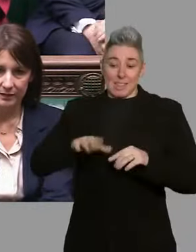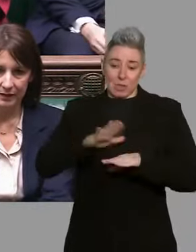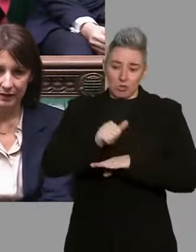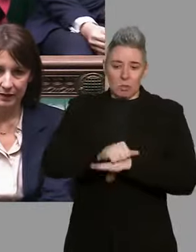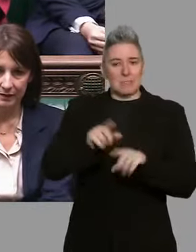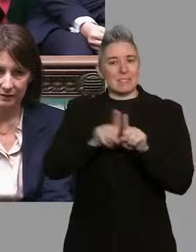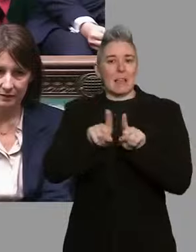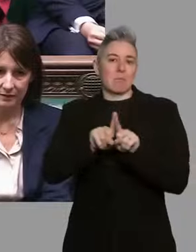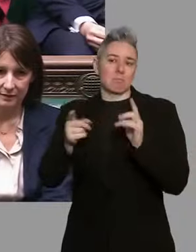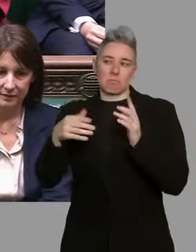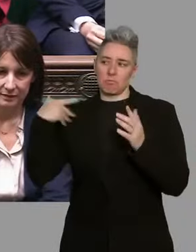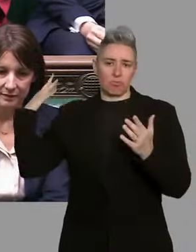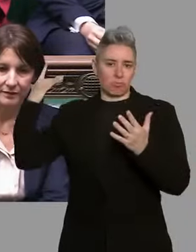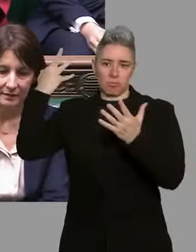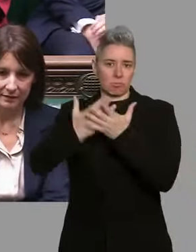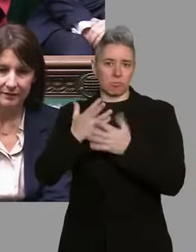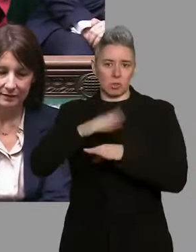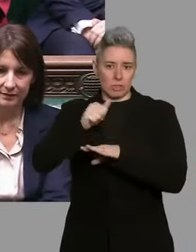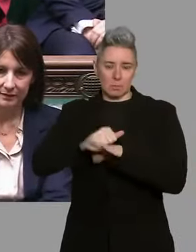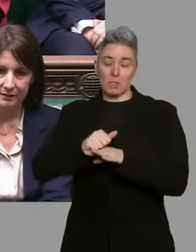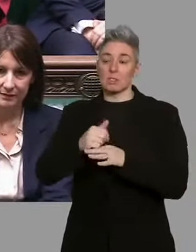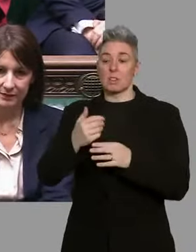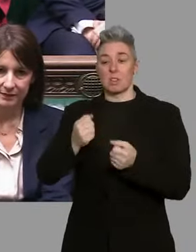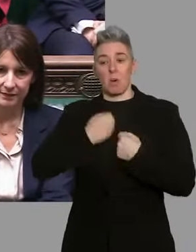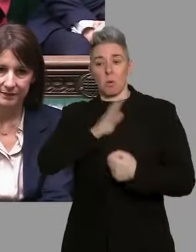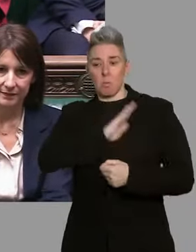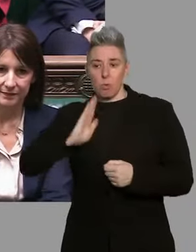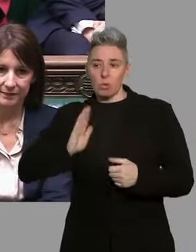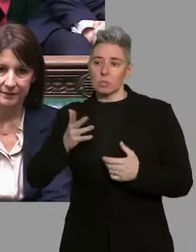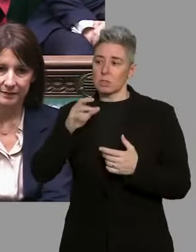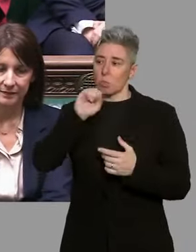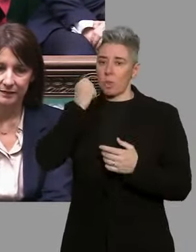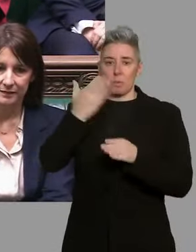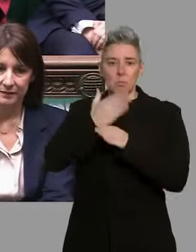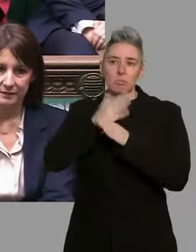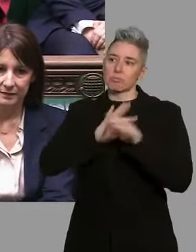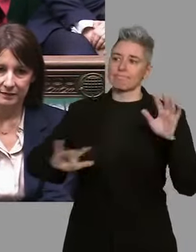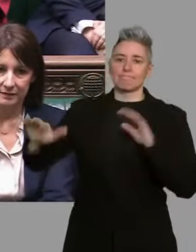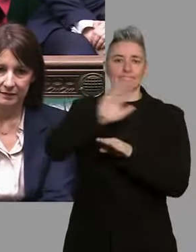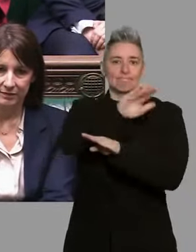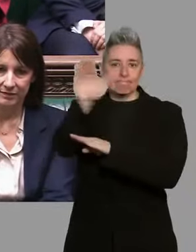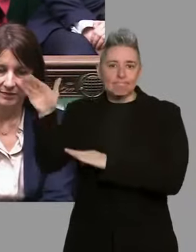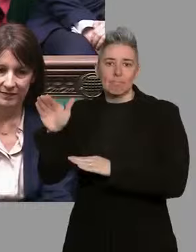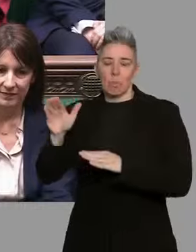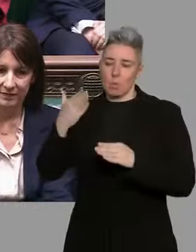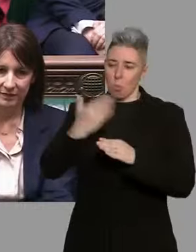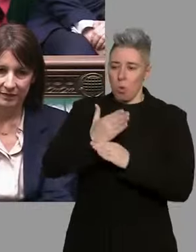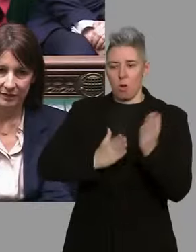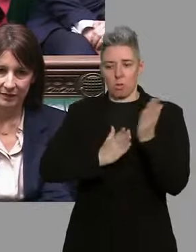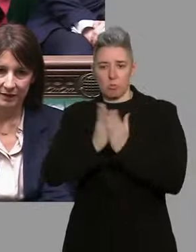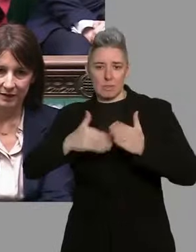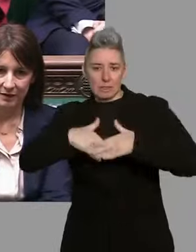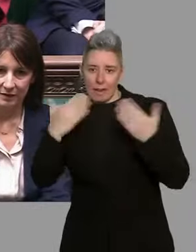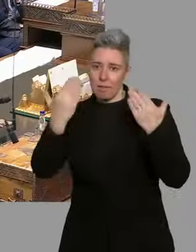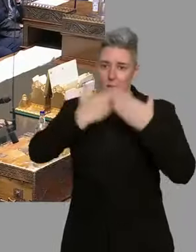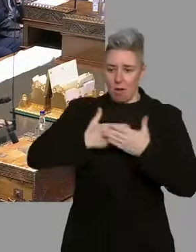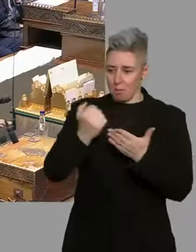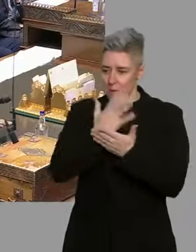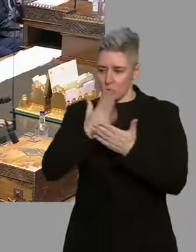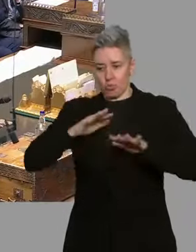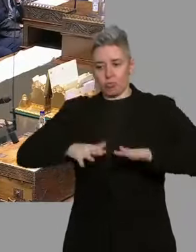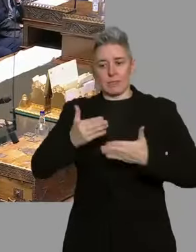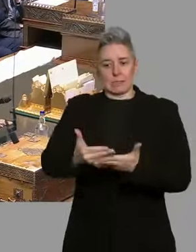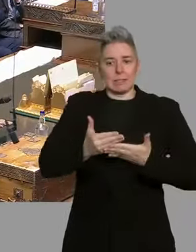serving overseas, working day and night to protect Britain's national security. And I know that the whole House will join me in sending